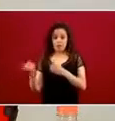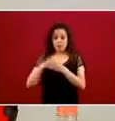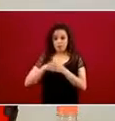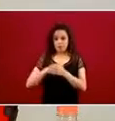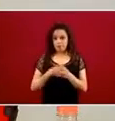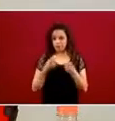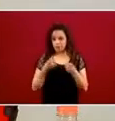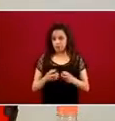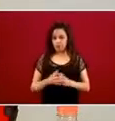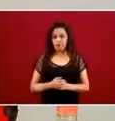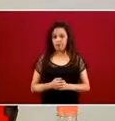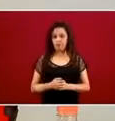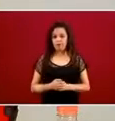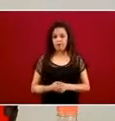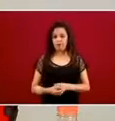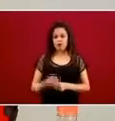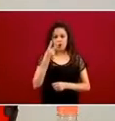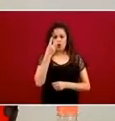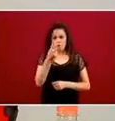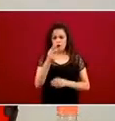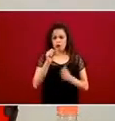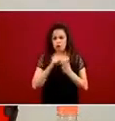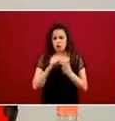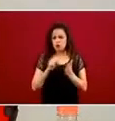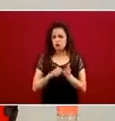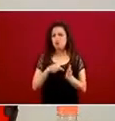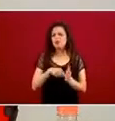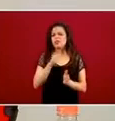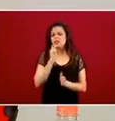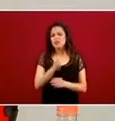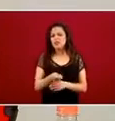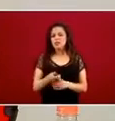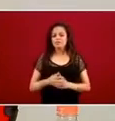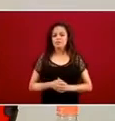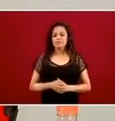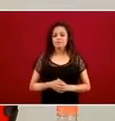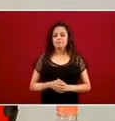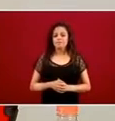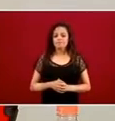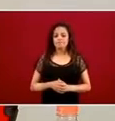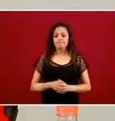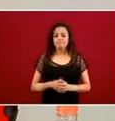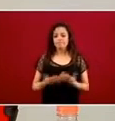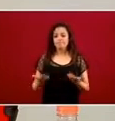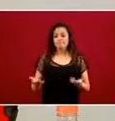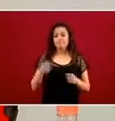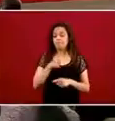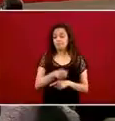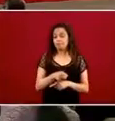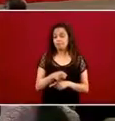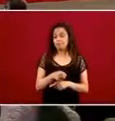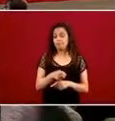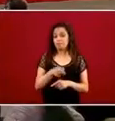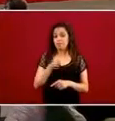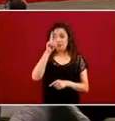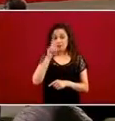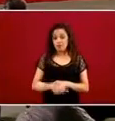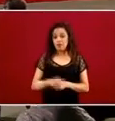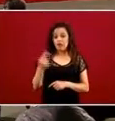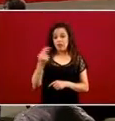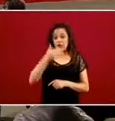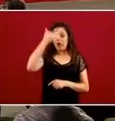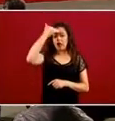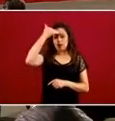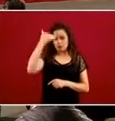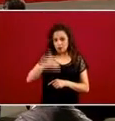So the motivation, the extra motivation to these doctors is that this could provide them with extra points, so to speak,